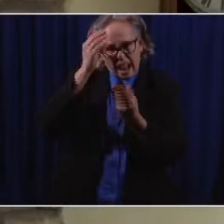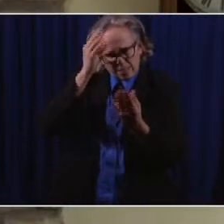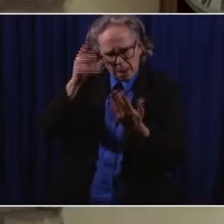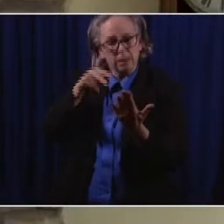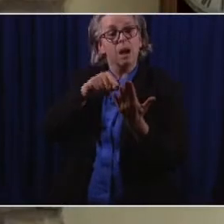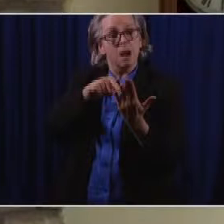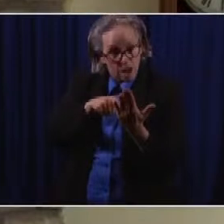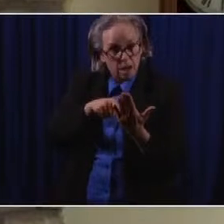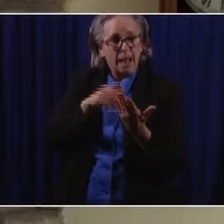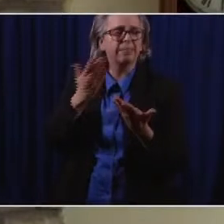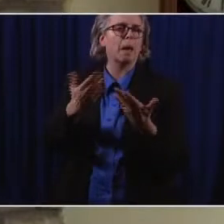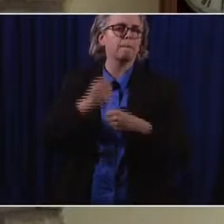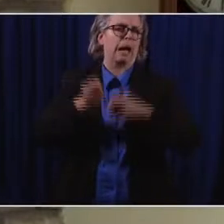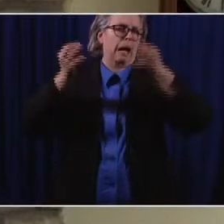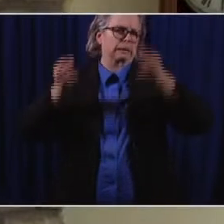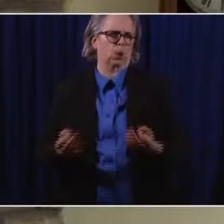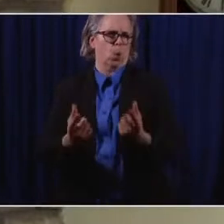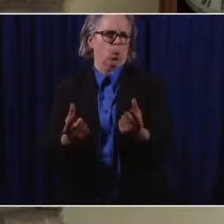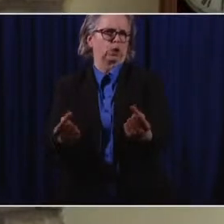Last week,